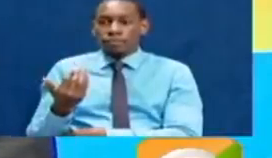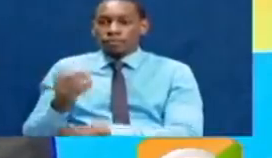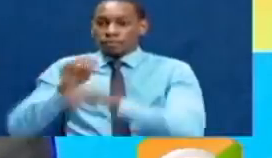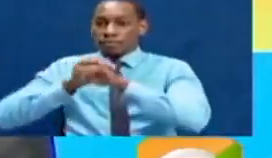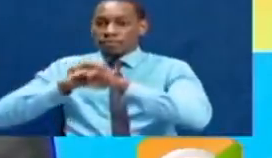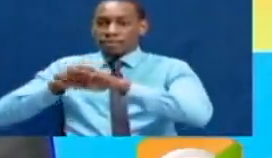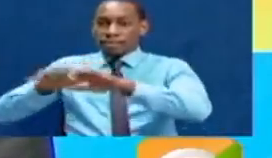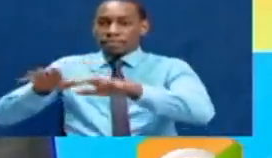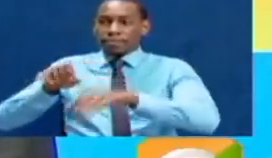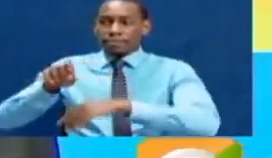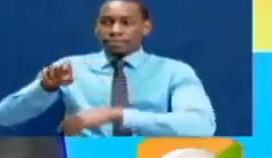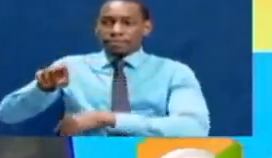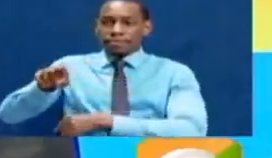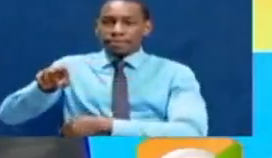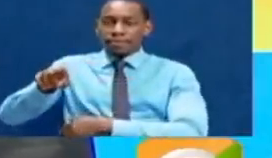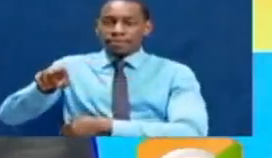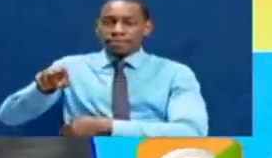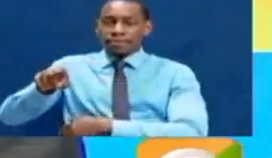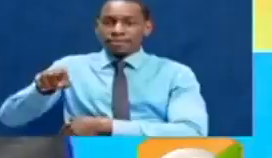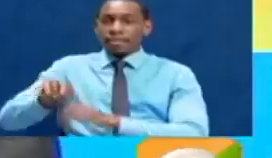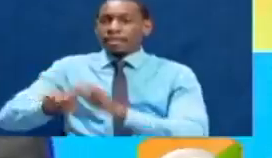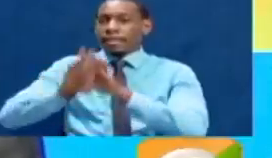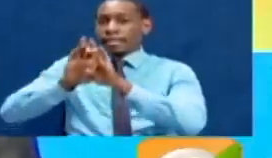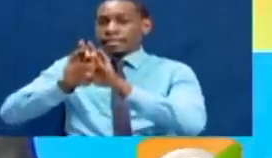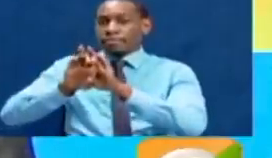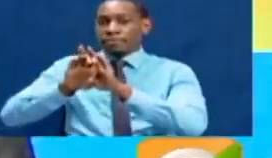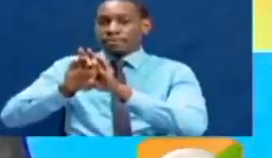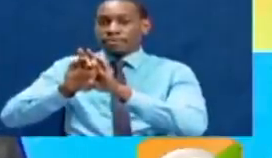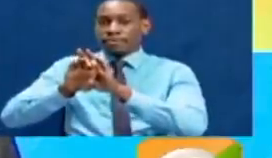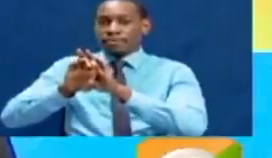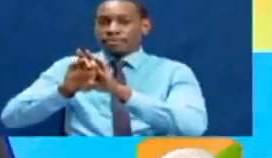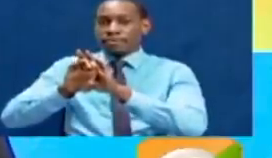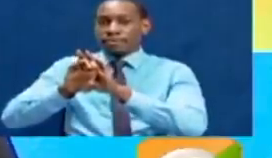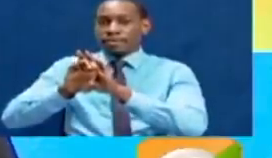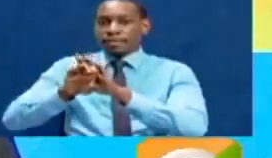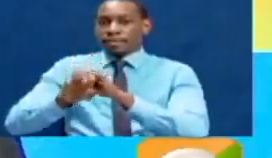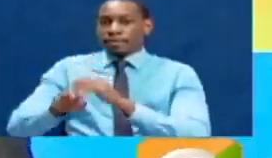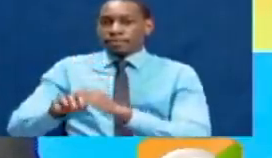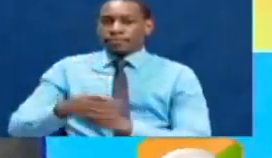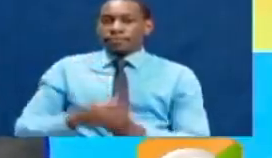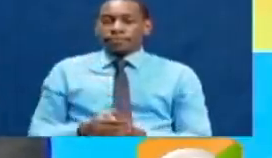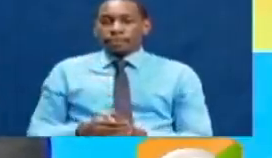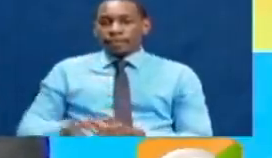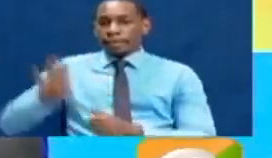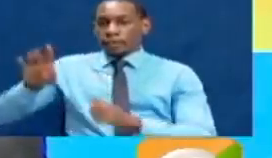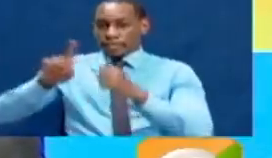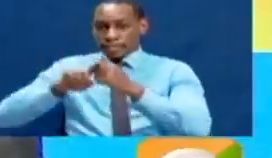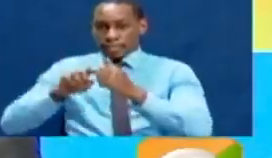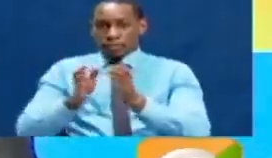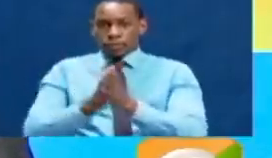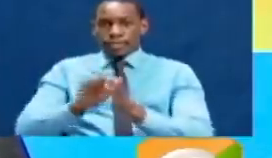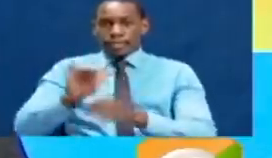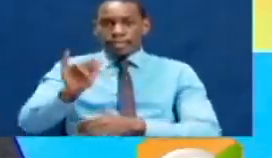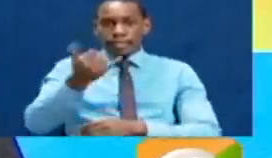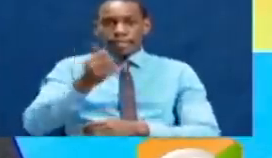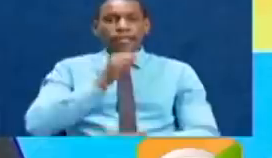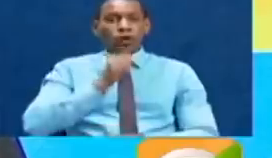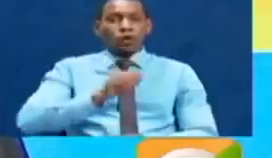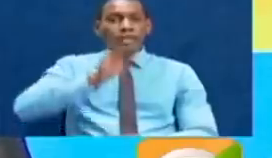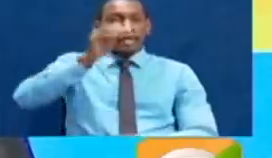transmission of the virus. For instance, when we went to Kawangware or Isli or Old